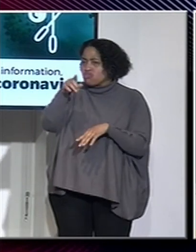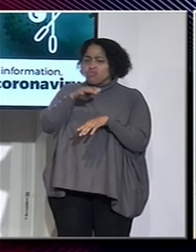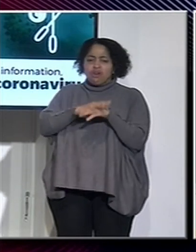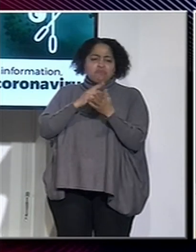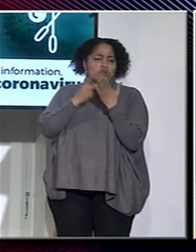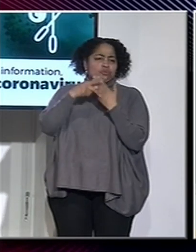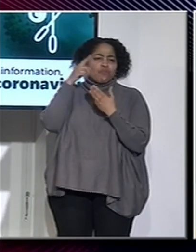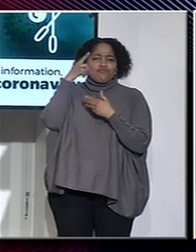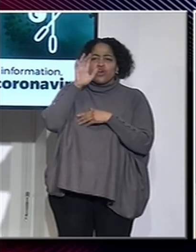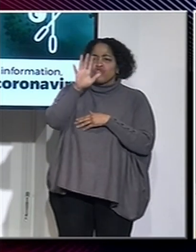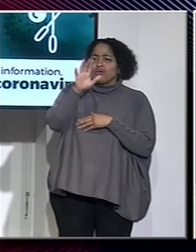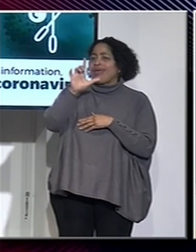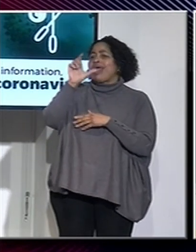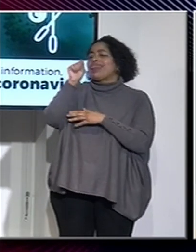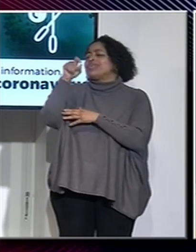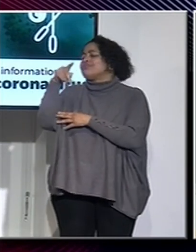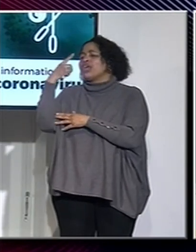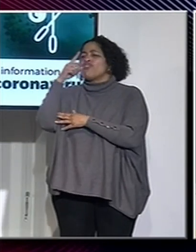utilities, LSP,